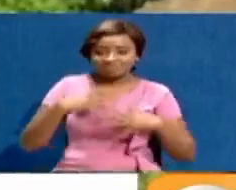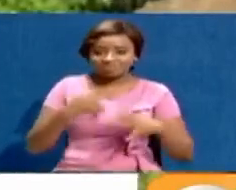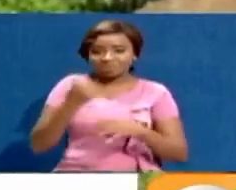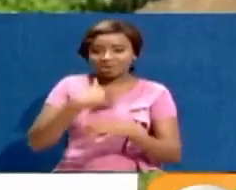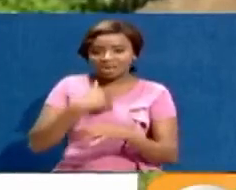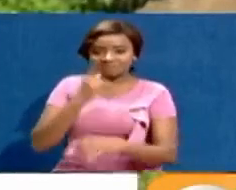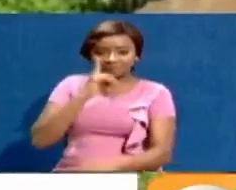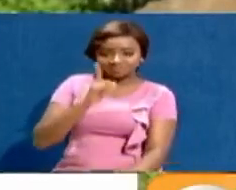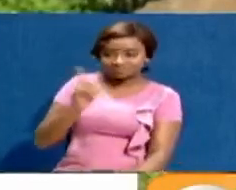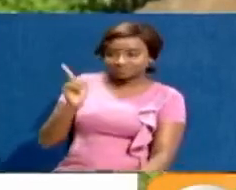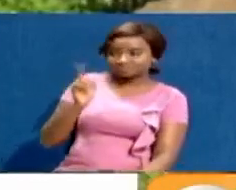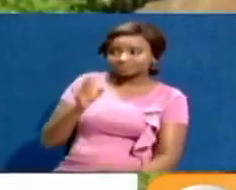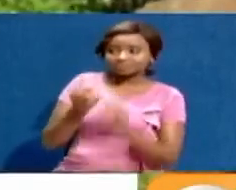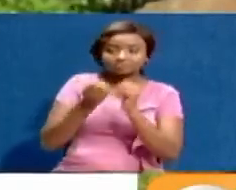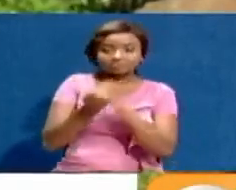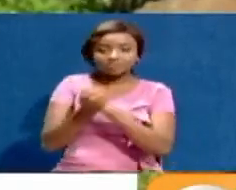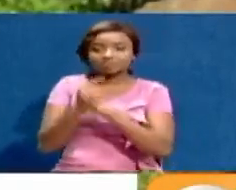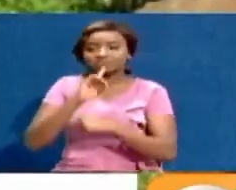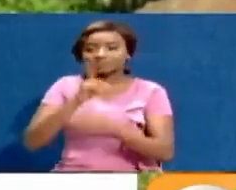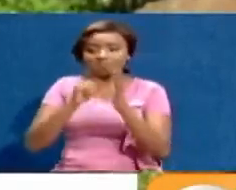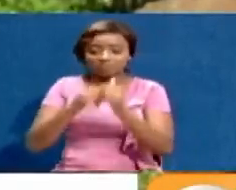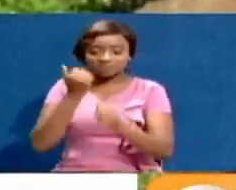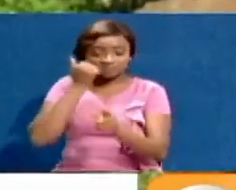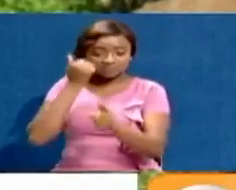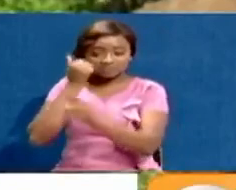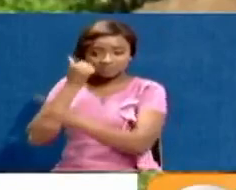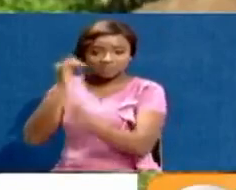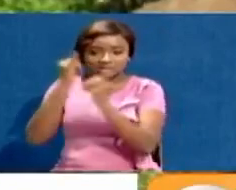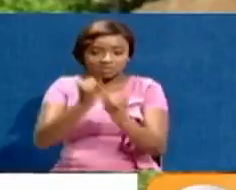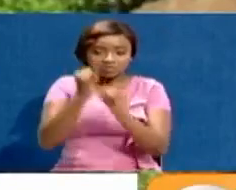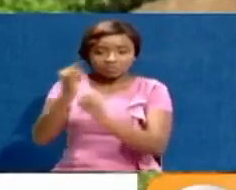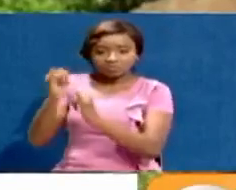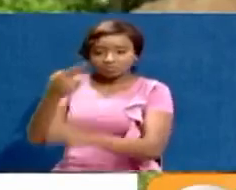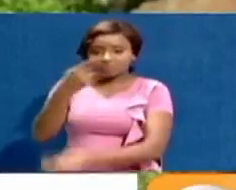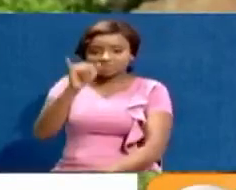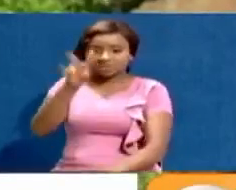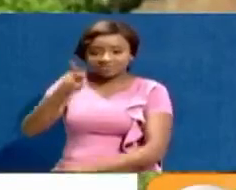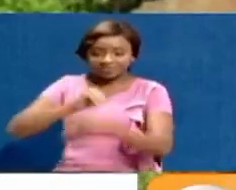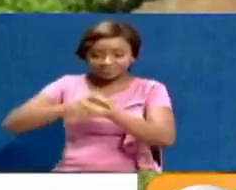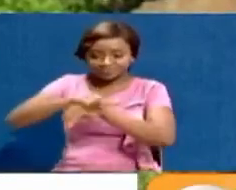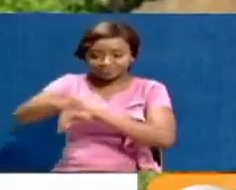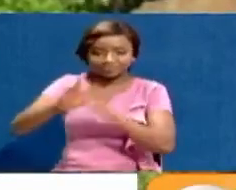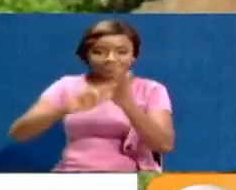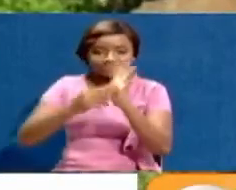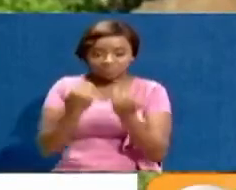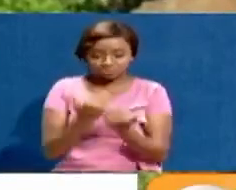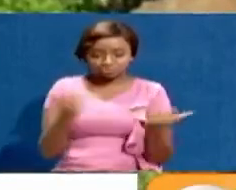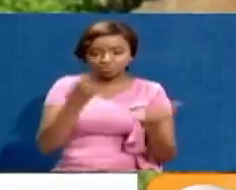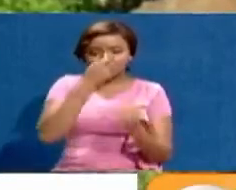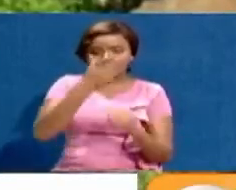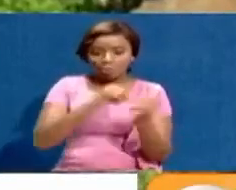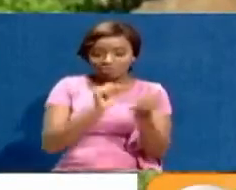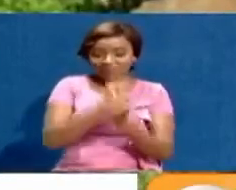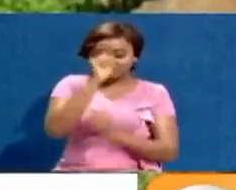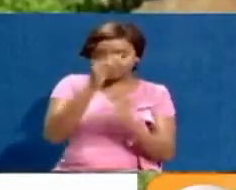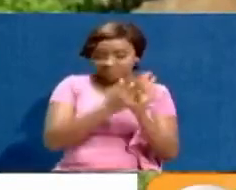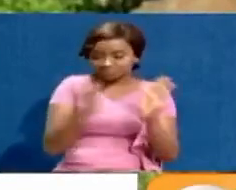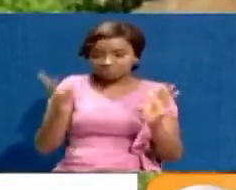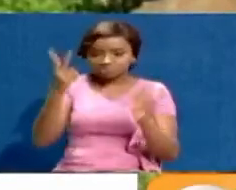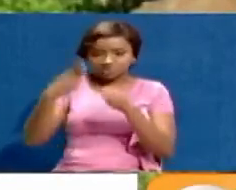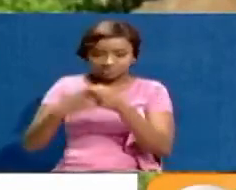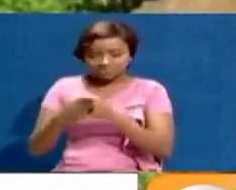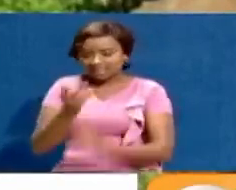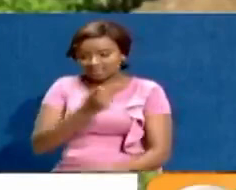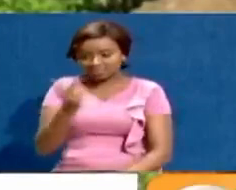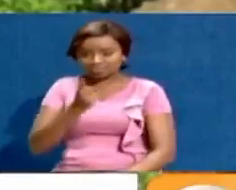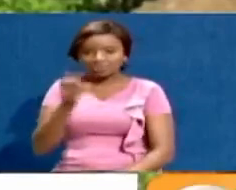Looking at the new infections recorded in 2019, a worrying trend is that children, adolescents and young adults accounted for more than